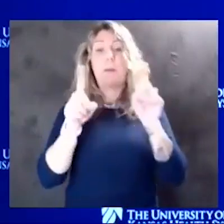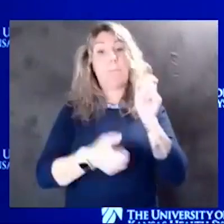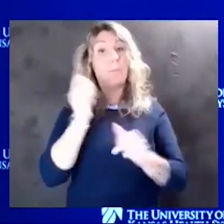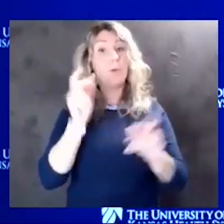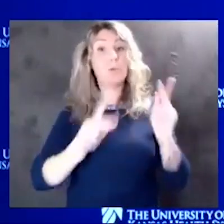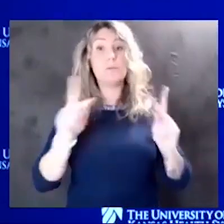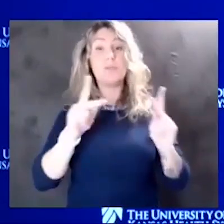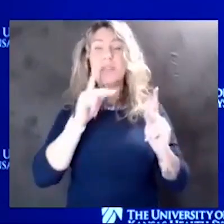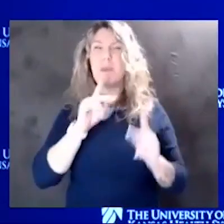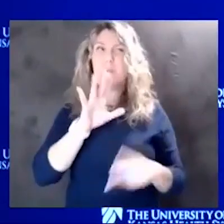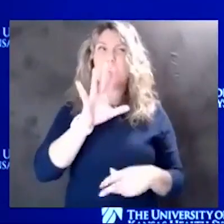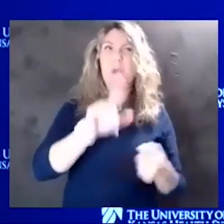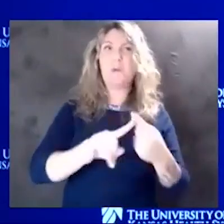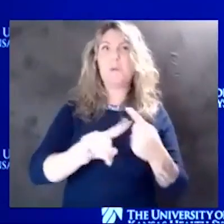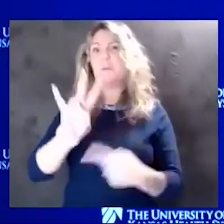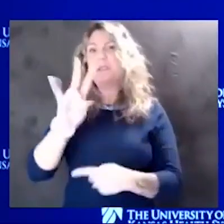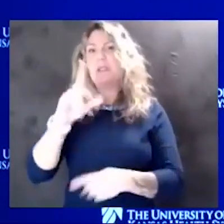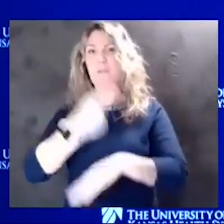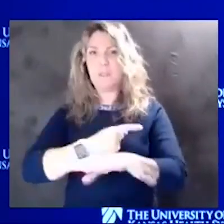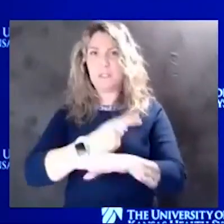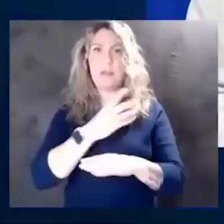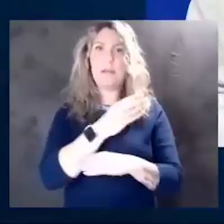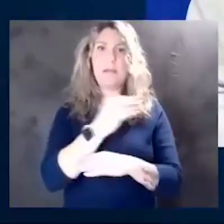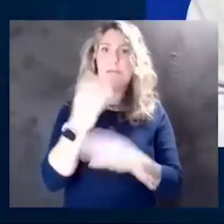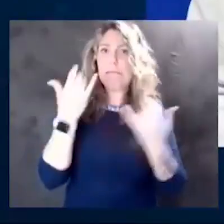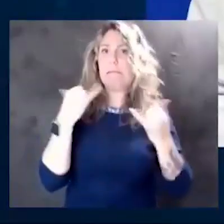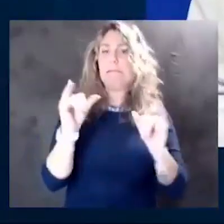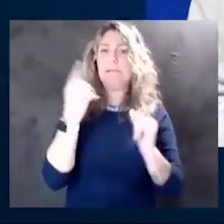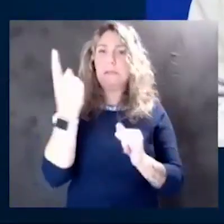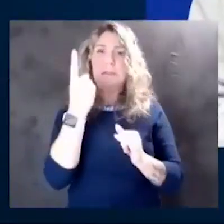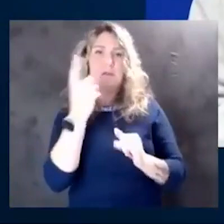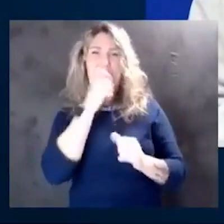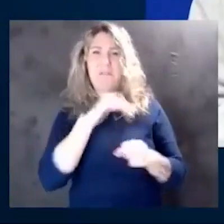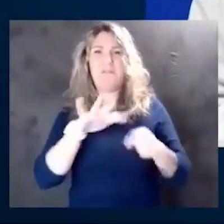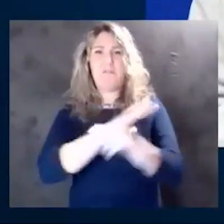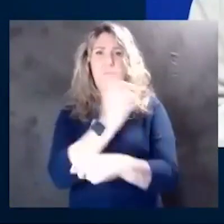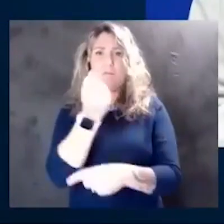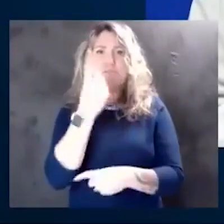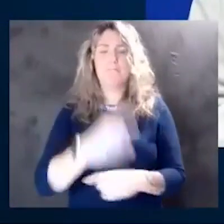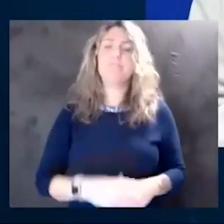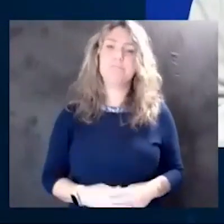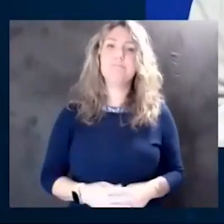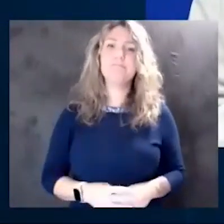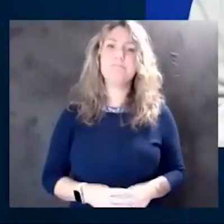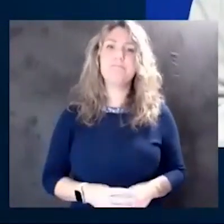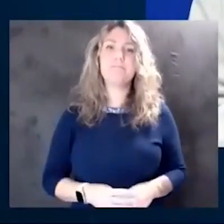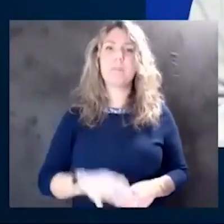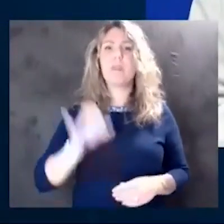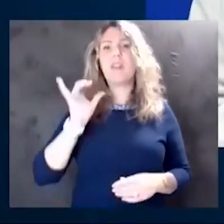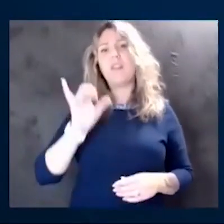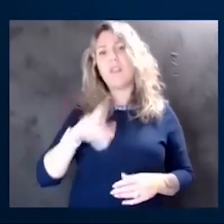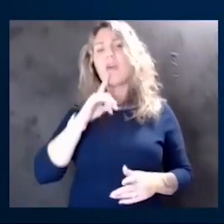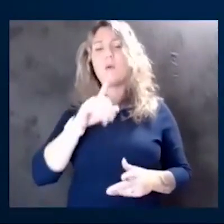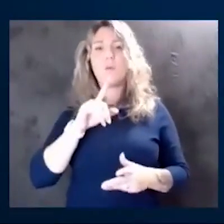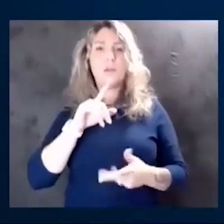7 day mark. So I think that is still something we don't fully understand, but that was postulated in that study, yeah.